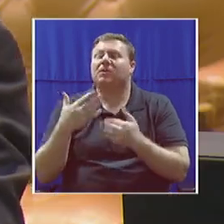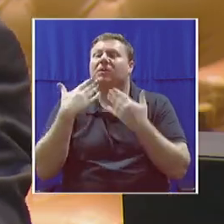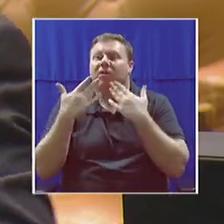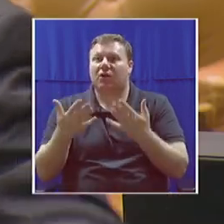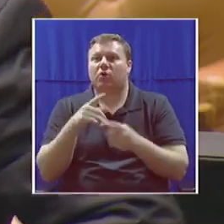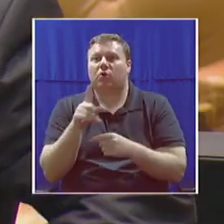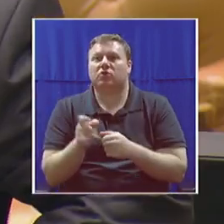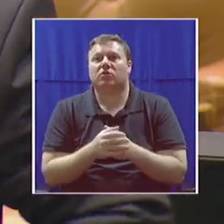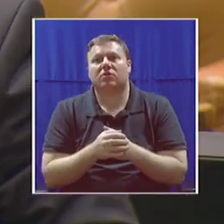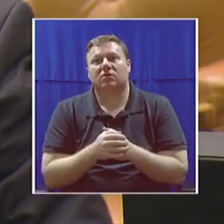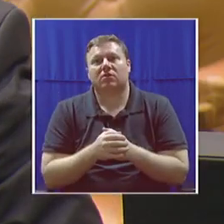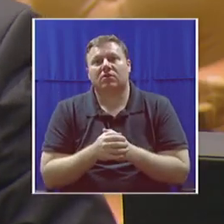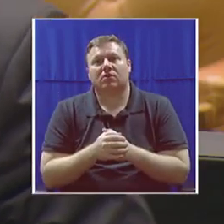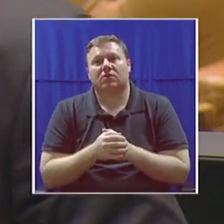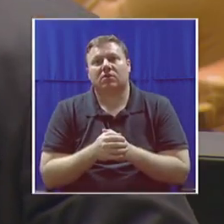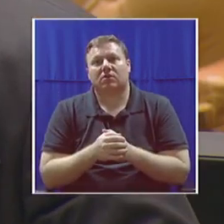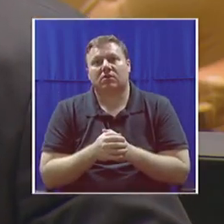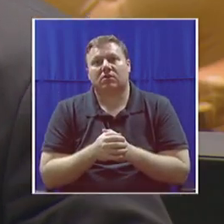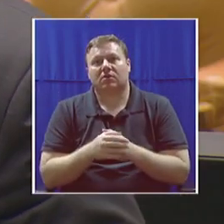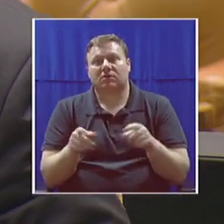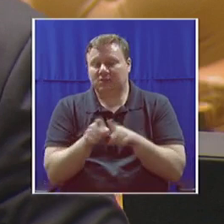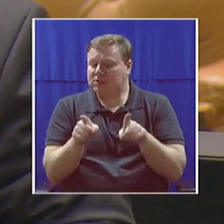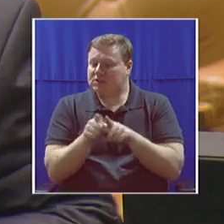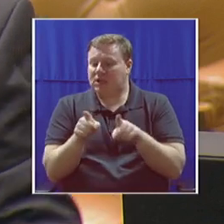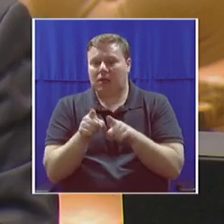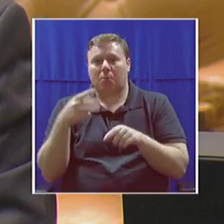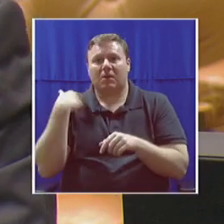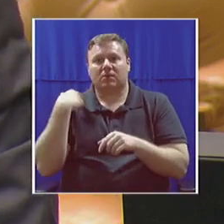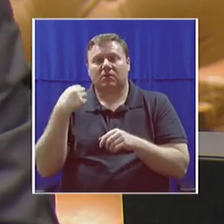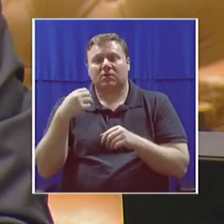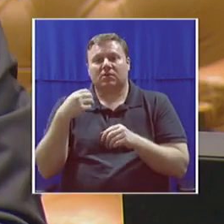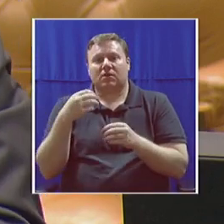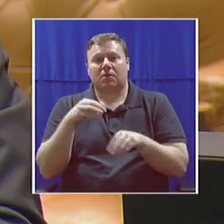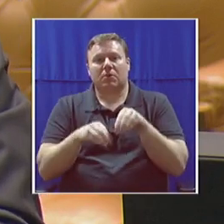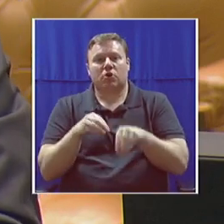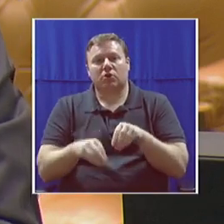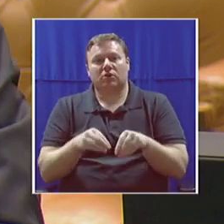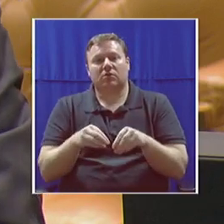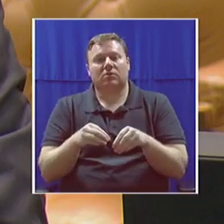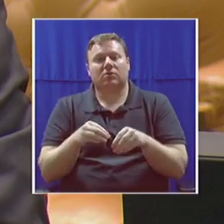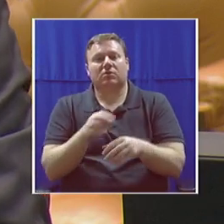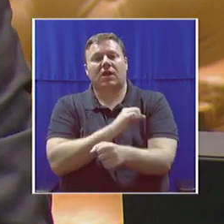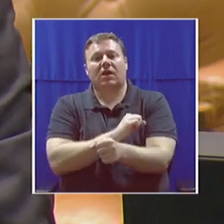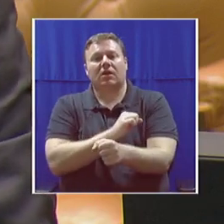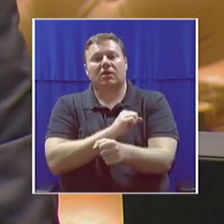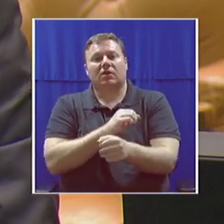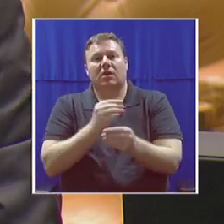question like the minister of minerals and energy I do not want